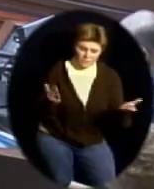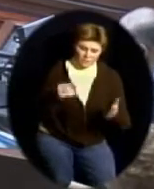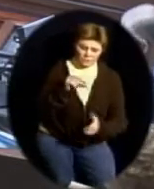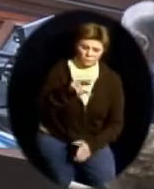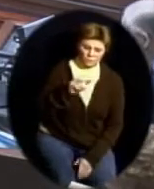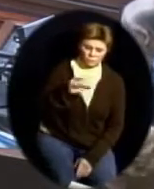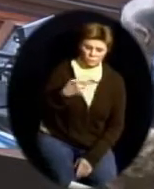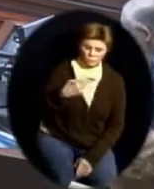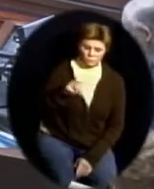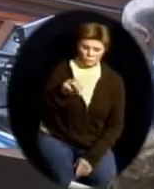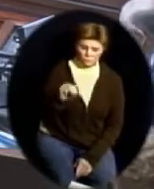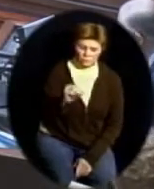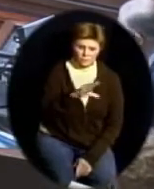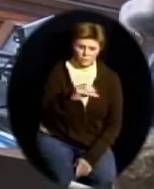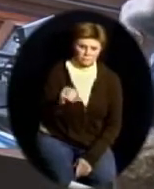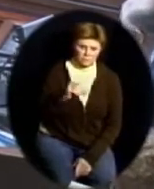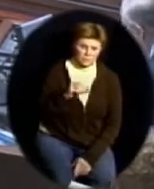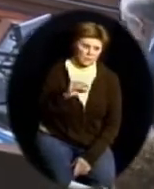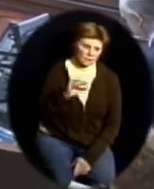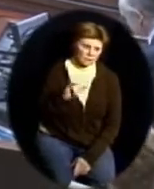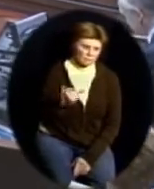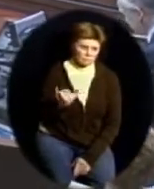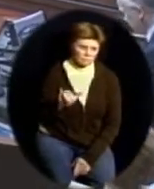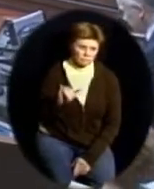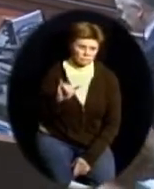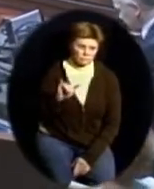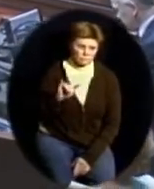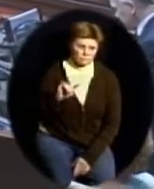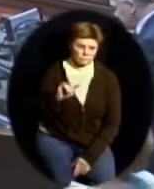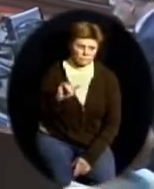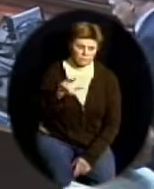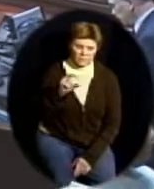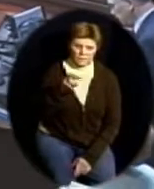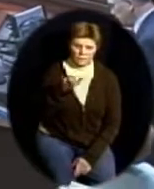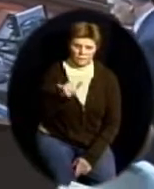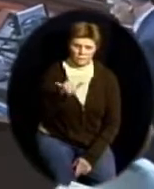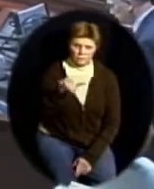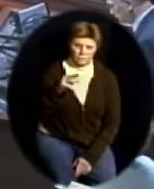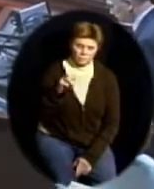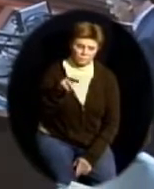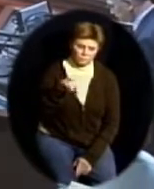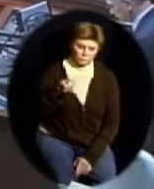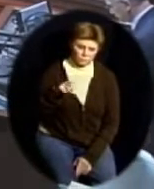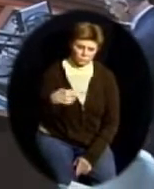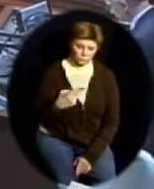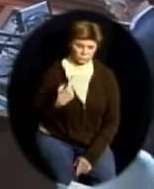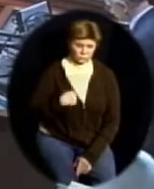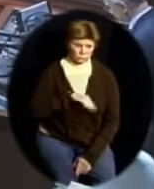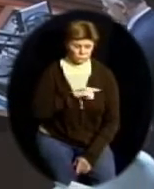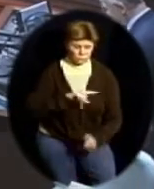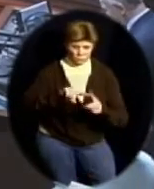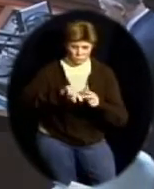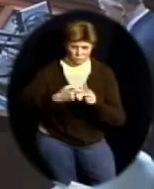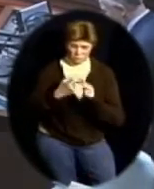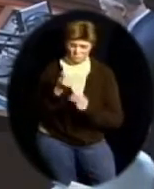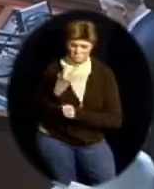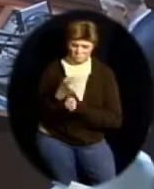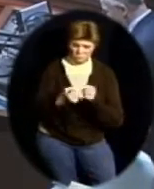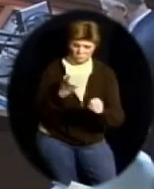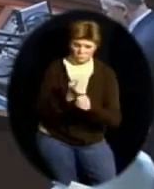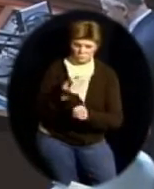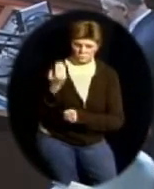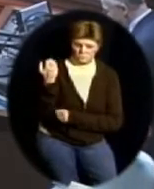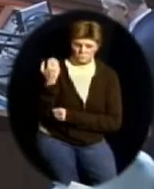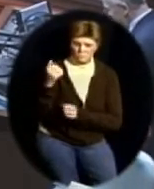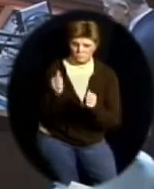leadership and assistance on this project. Again, this was an effort we began a couple of years ago.